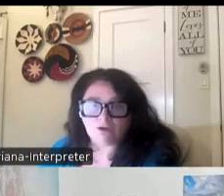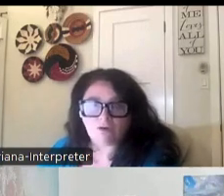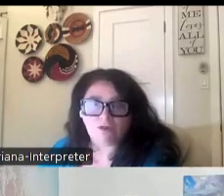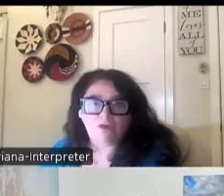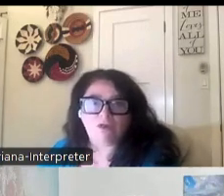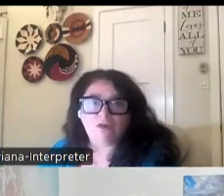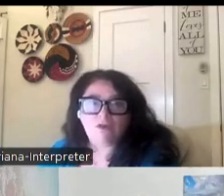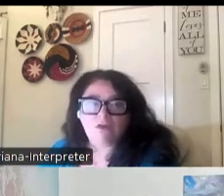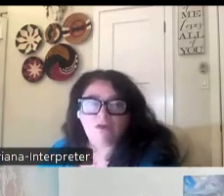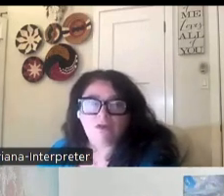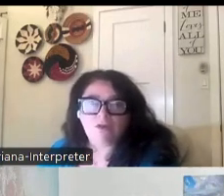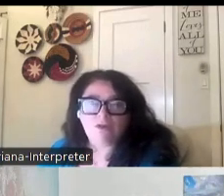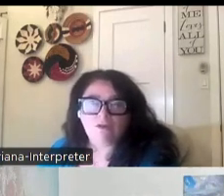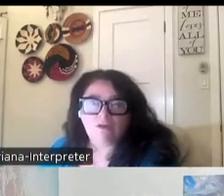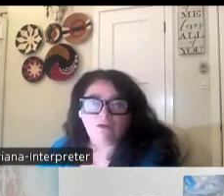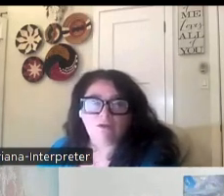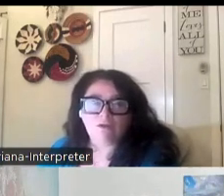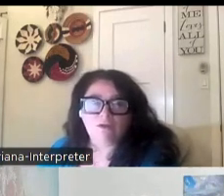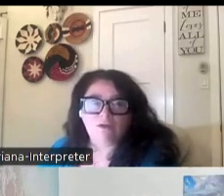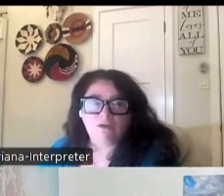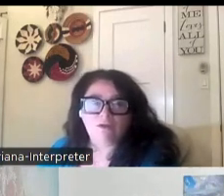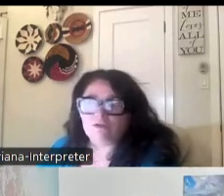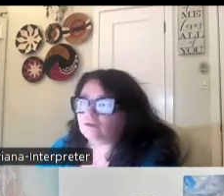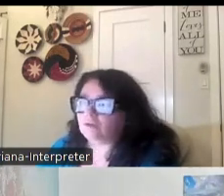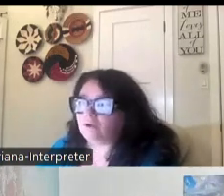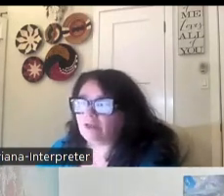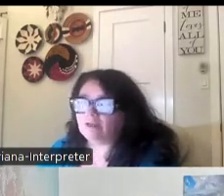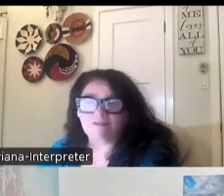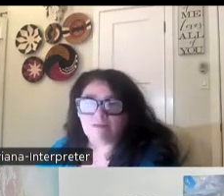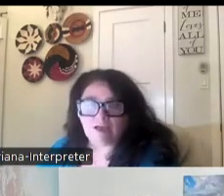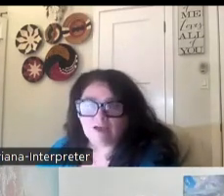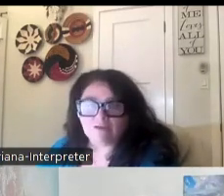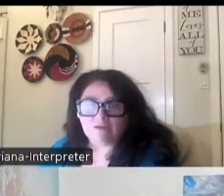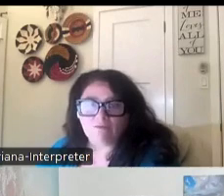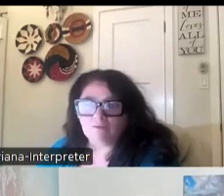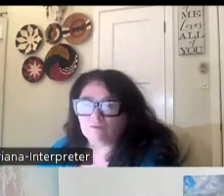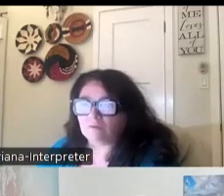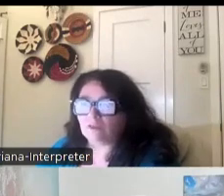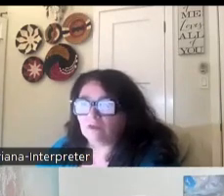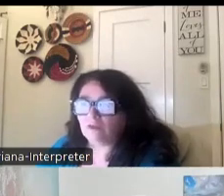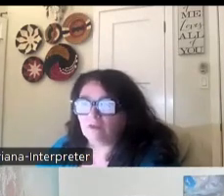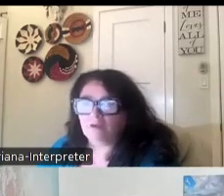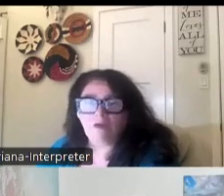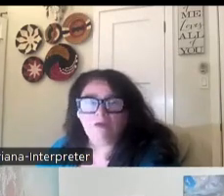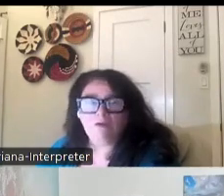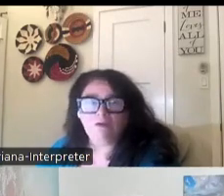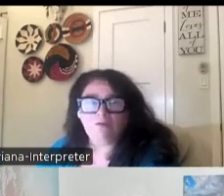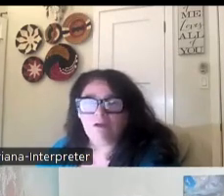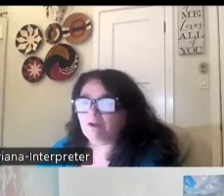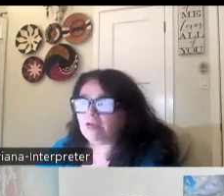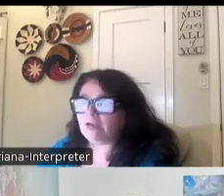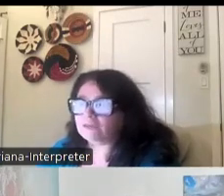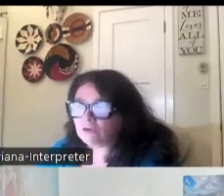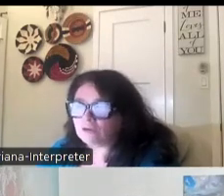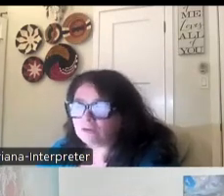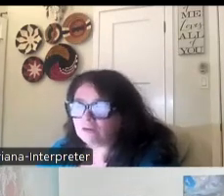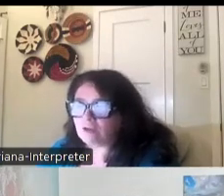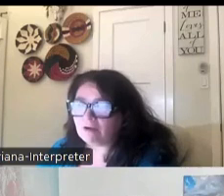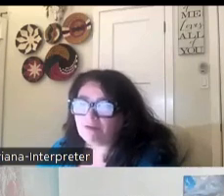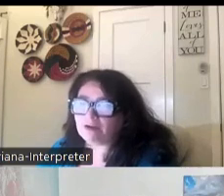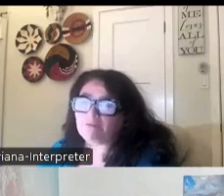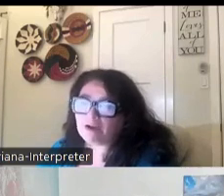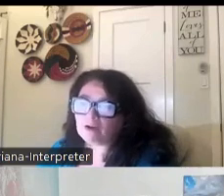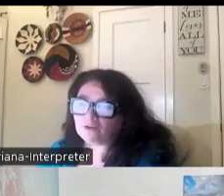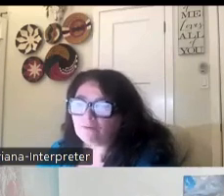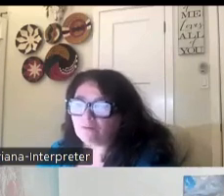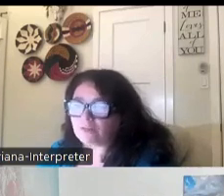a substantially drier dry season. That has some pretty significant practical implications. On the